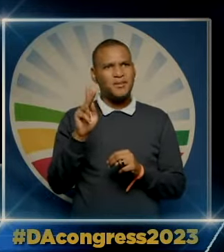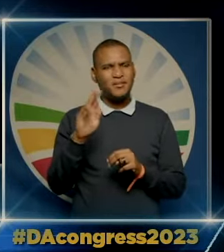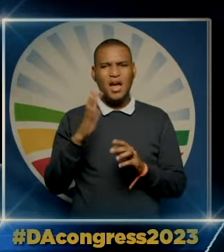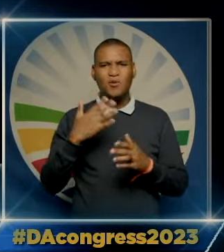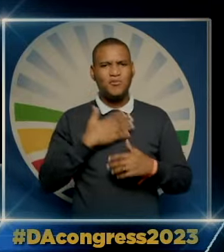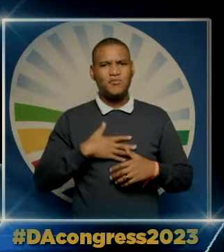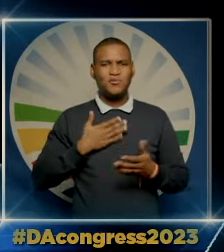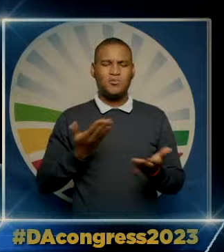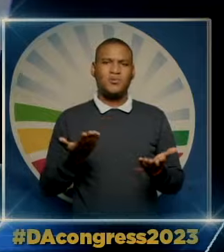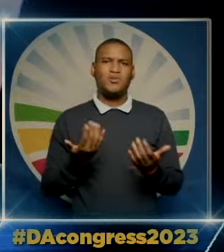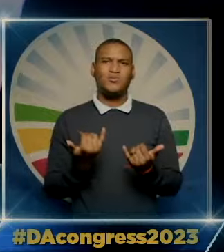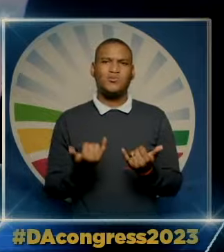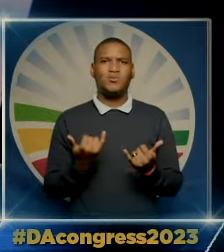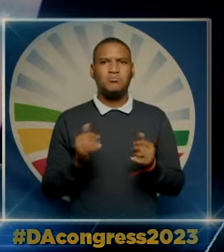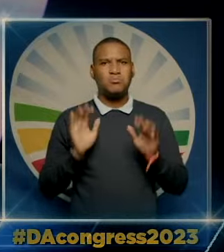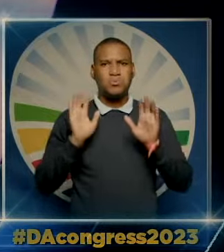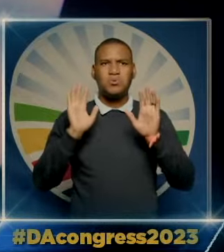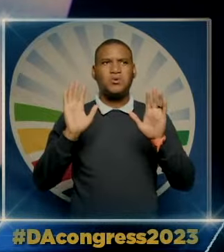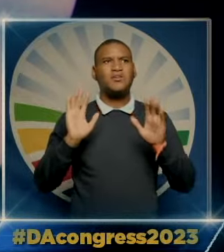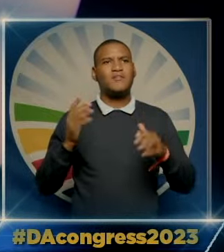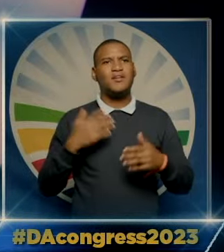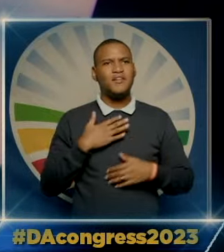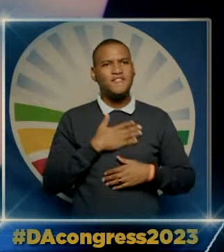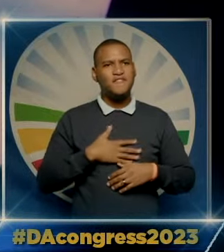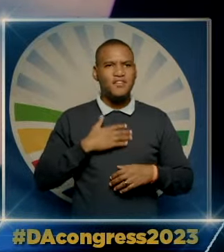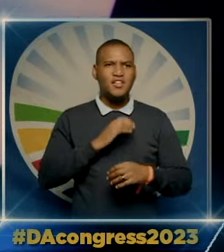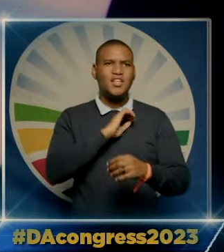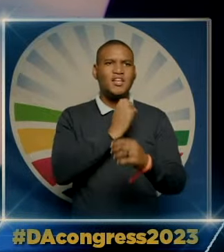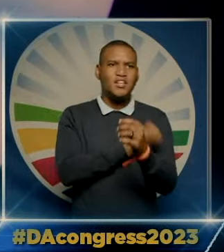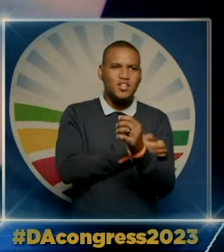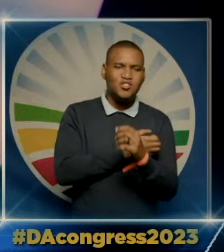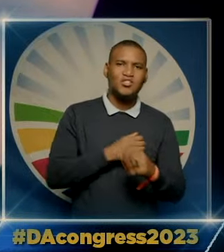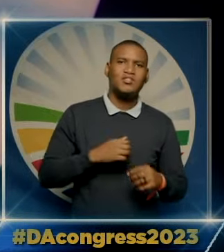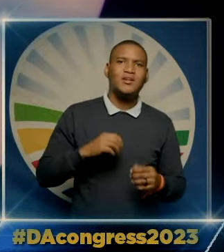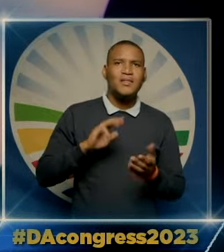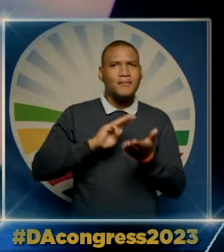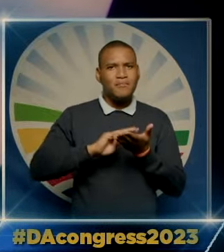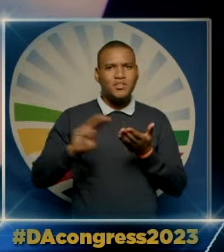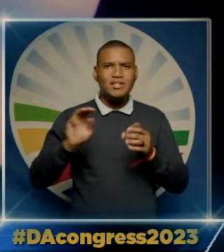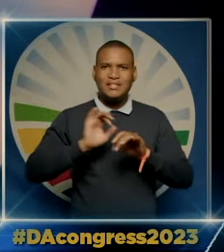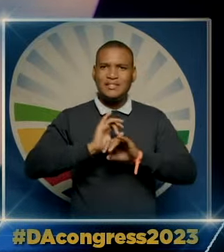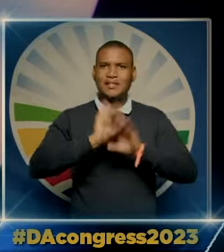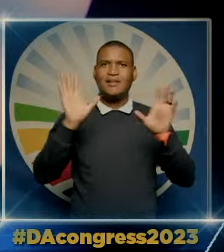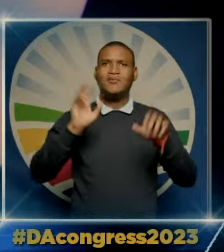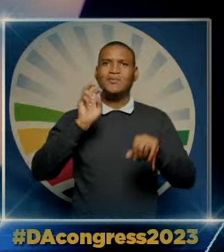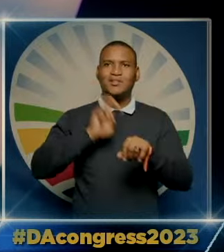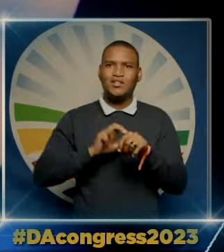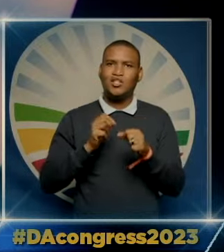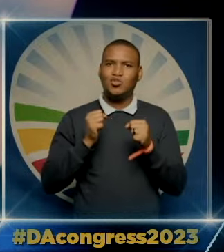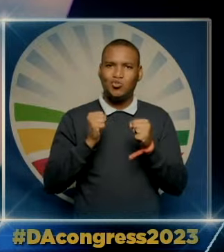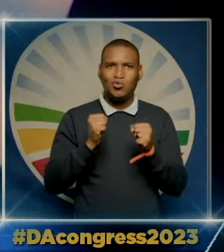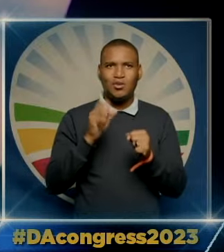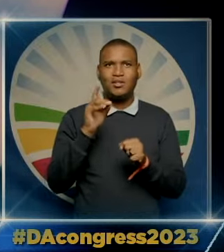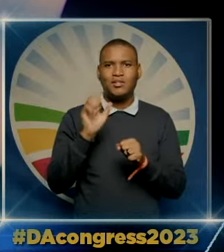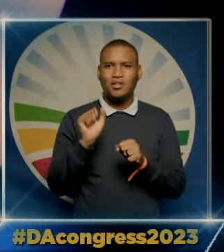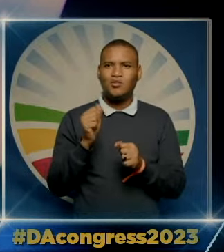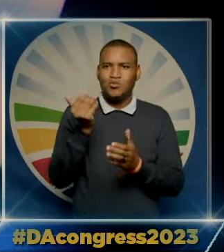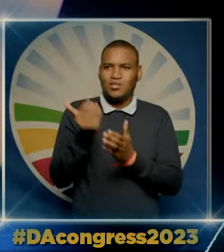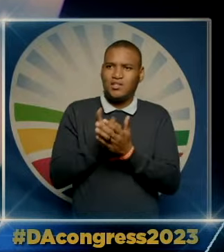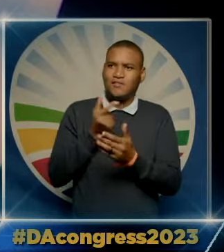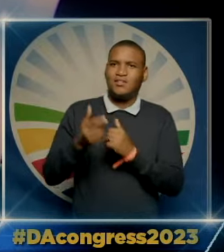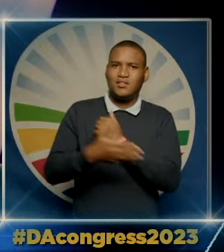today? Feels wonderful. I can feel the energy. The message is clear that we need a stronger DA in order to save this country. It's